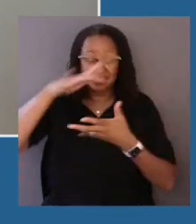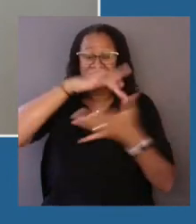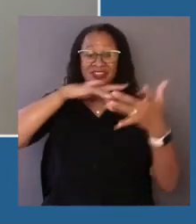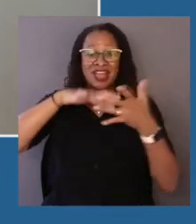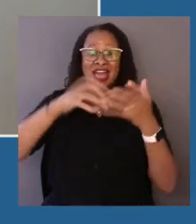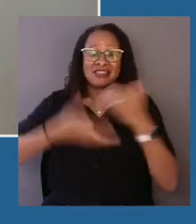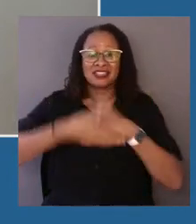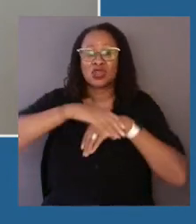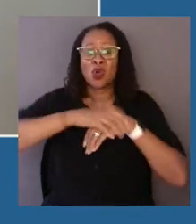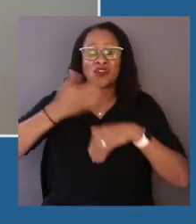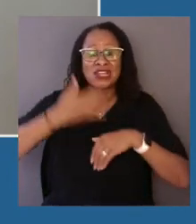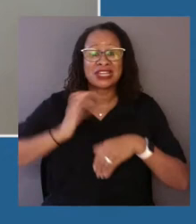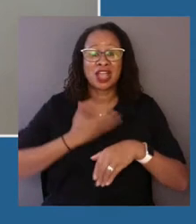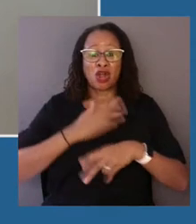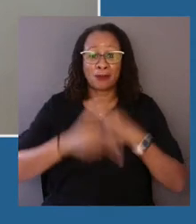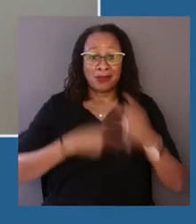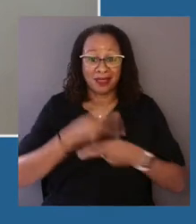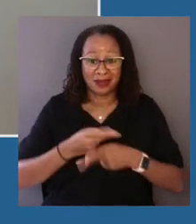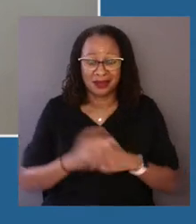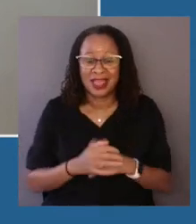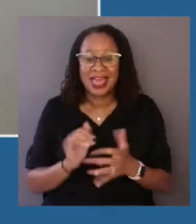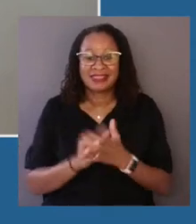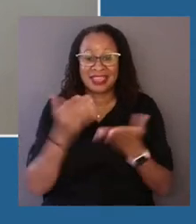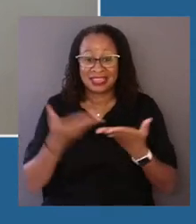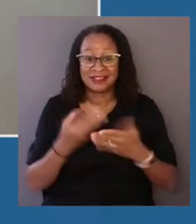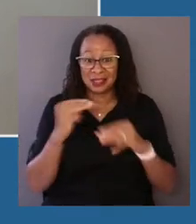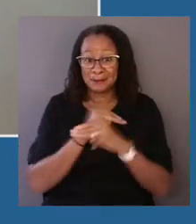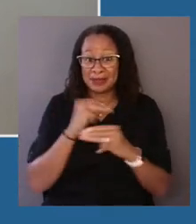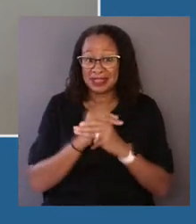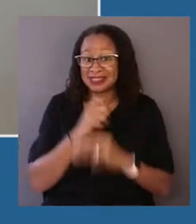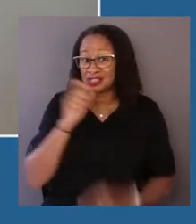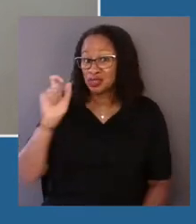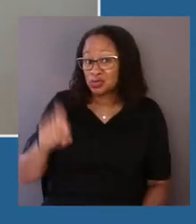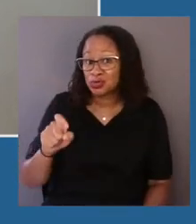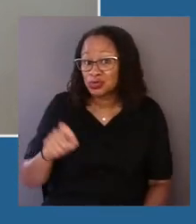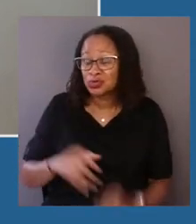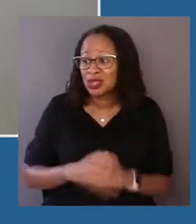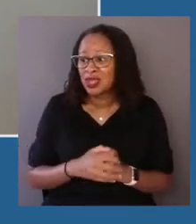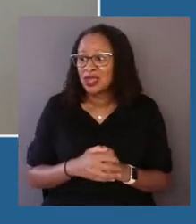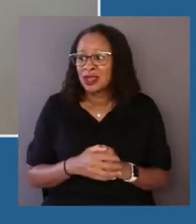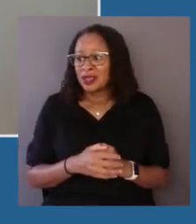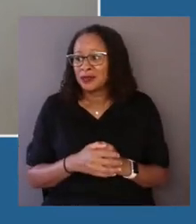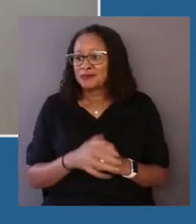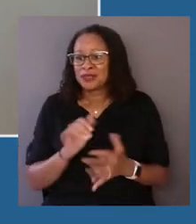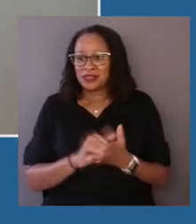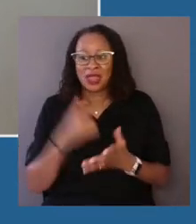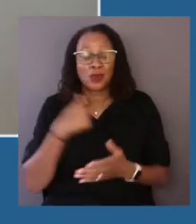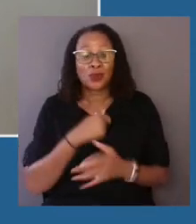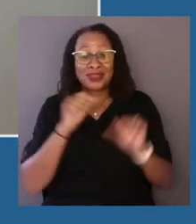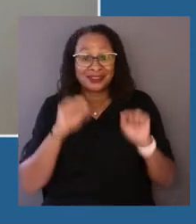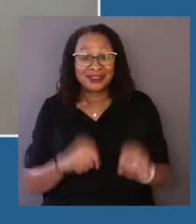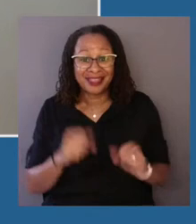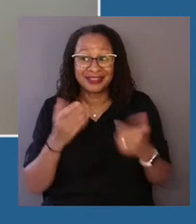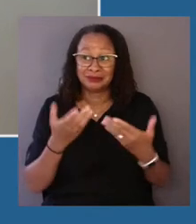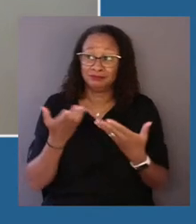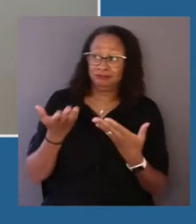our planet. So that gives us mathematical uncertainty, you know, certainty that we can attribute climate change to